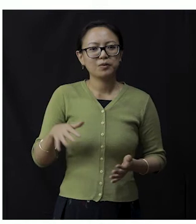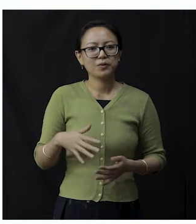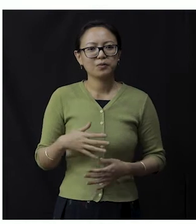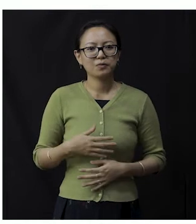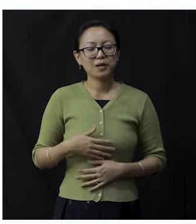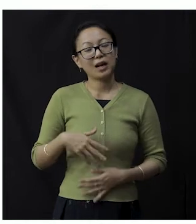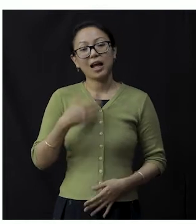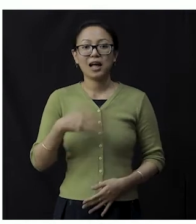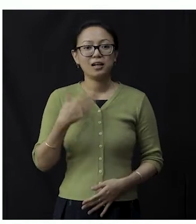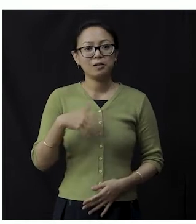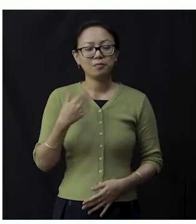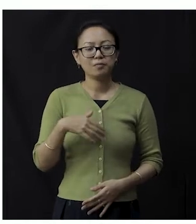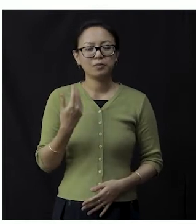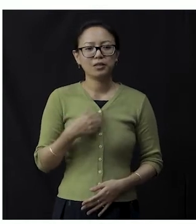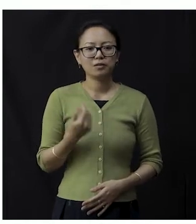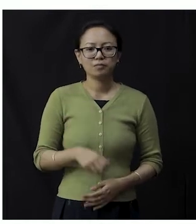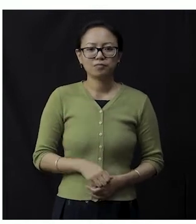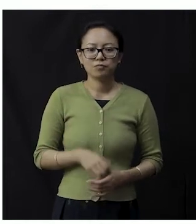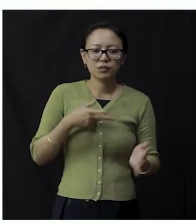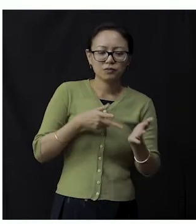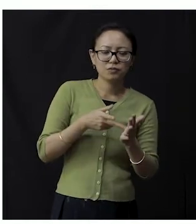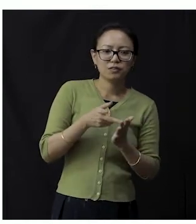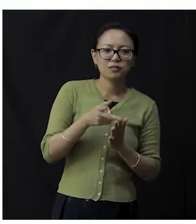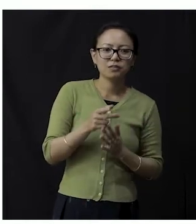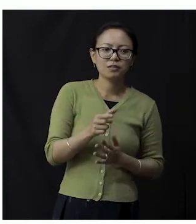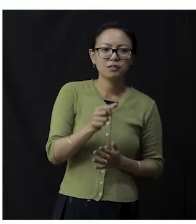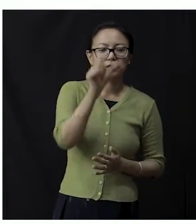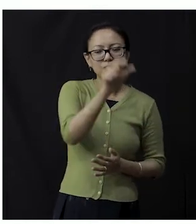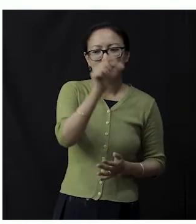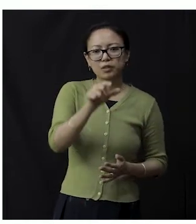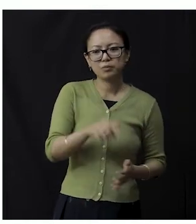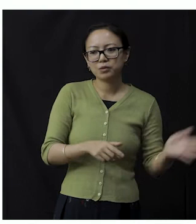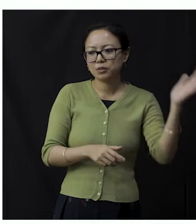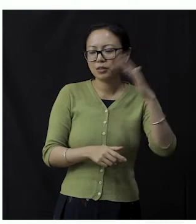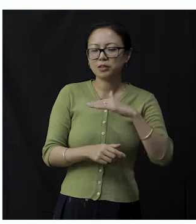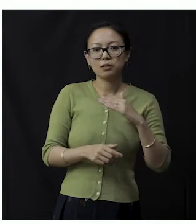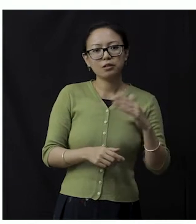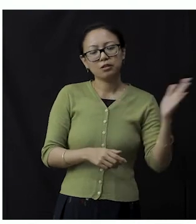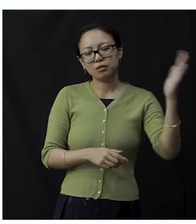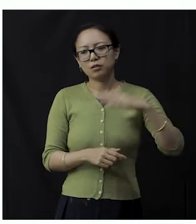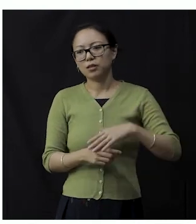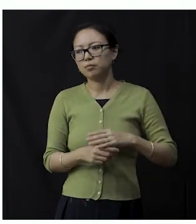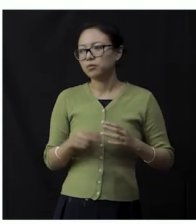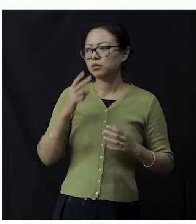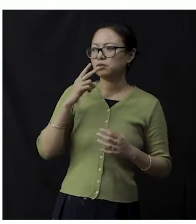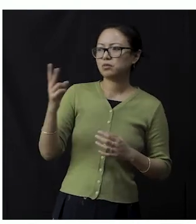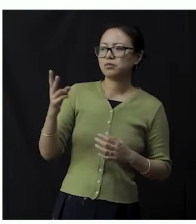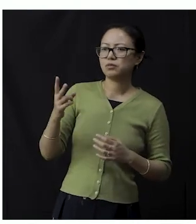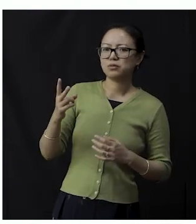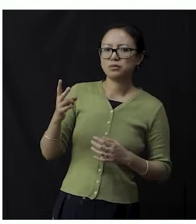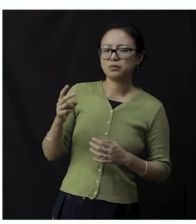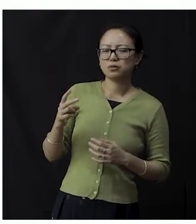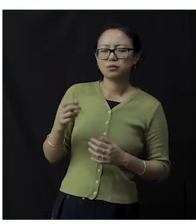all gathered to watch him walk out of the town. So, if you can see this man with the yellow or